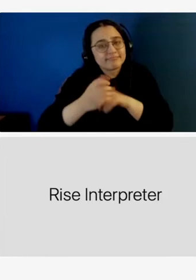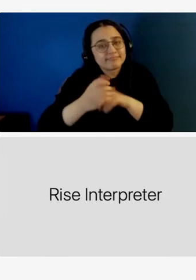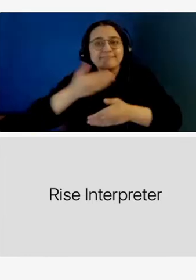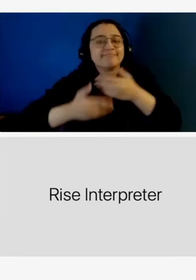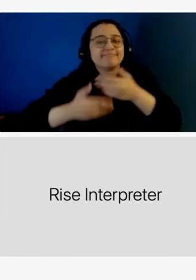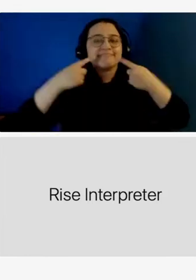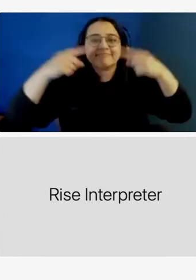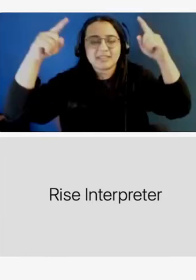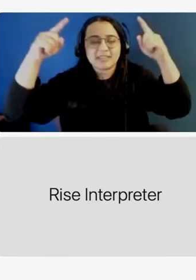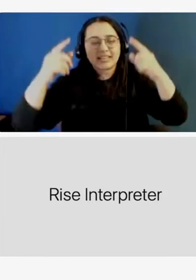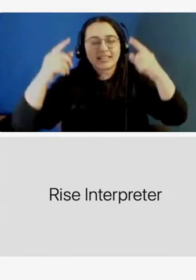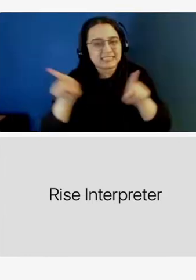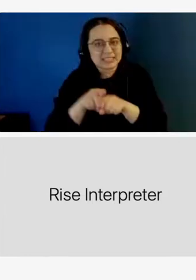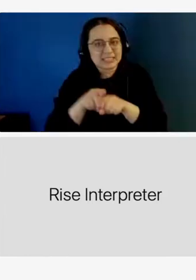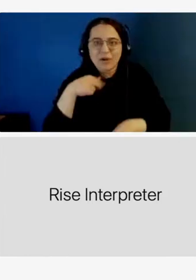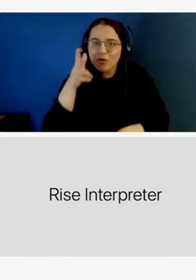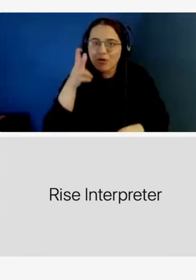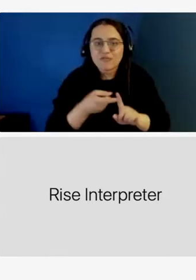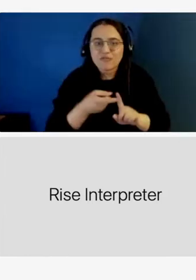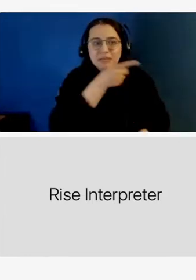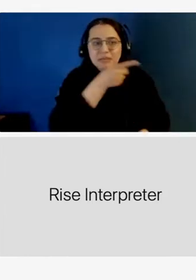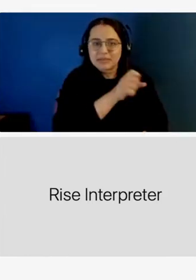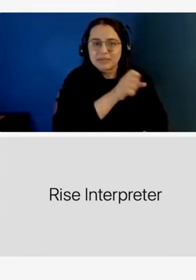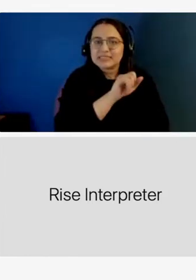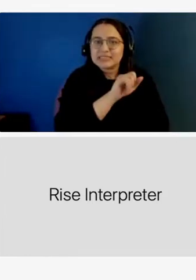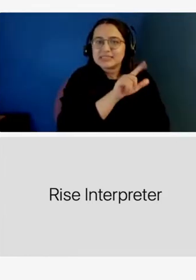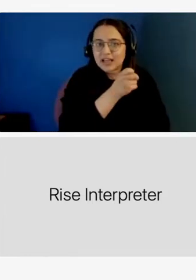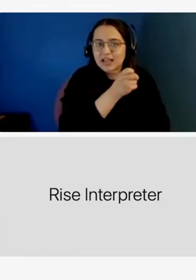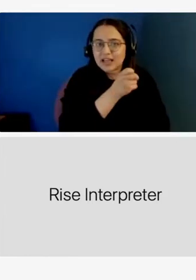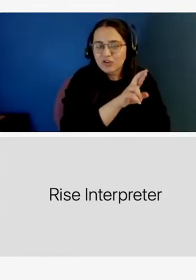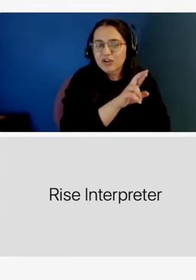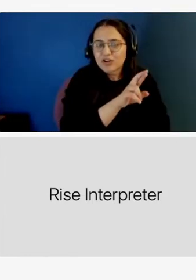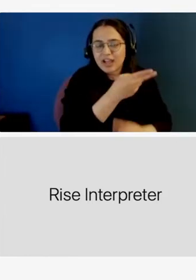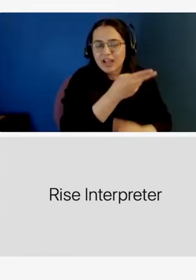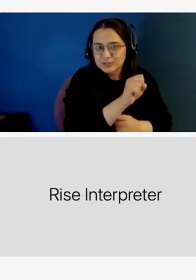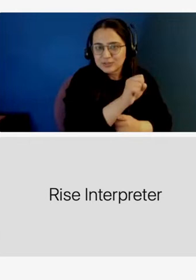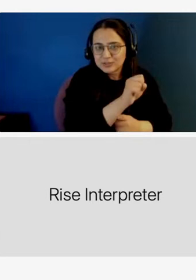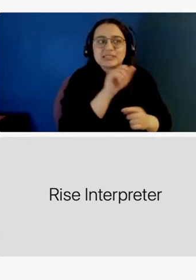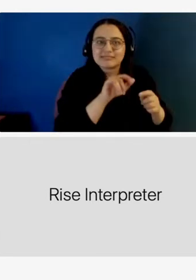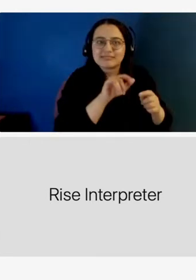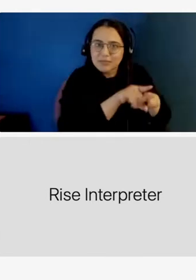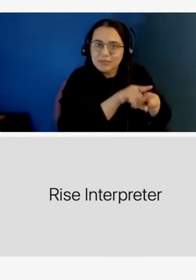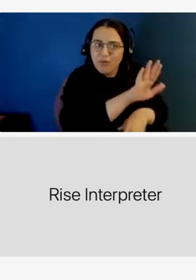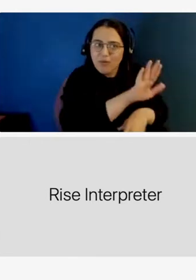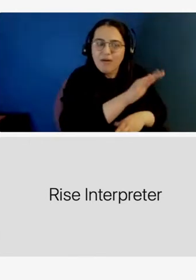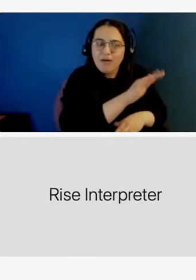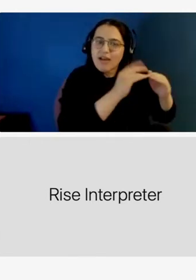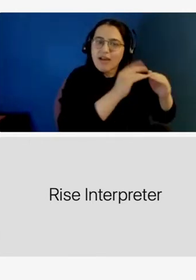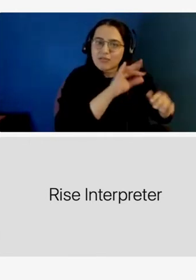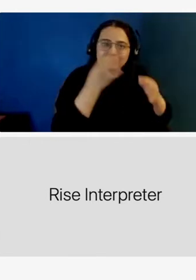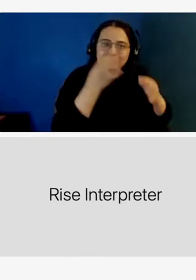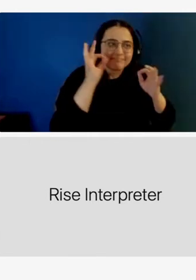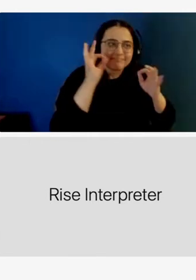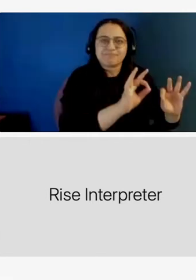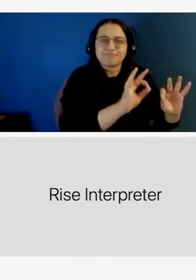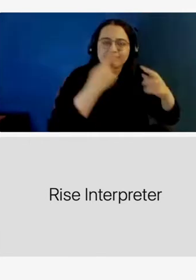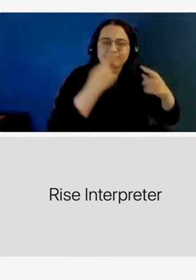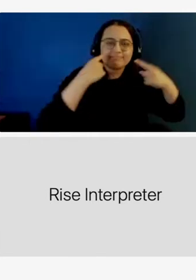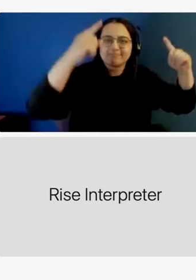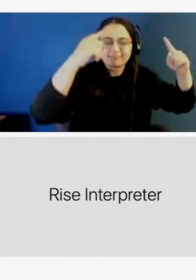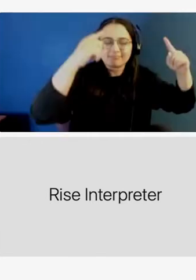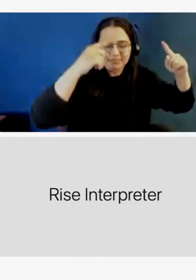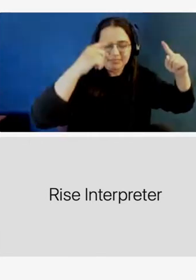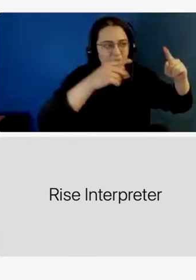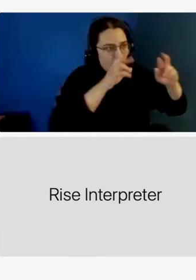a level of excellence that they have set at their school site. So we hope to do the same thing. So in the upcoming years, I hope